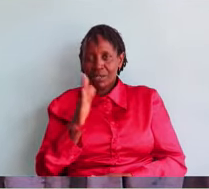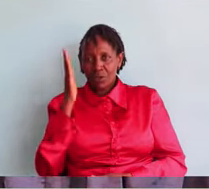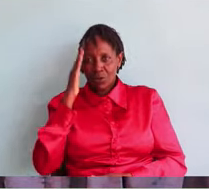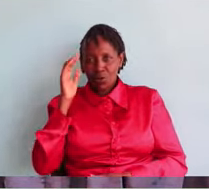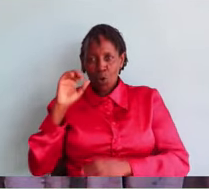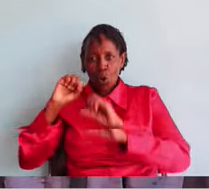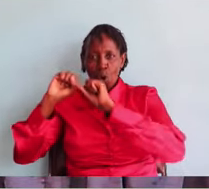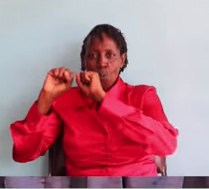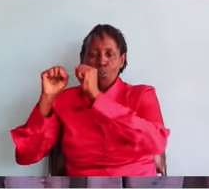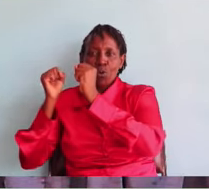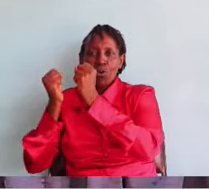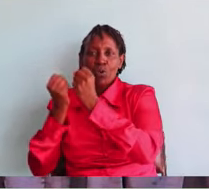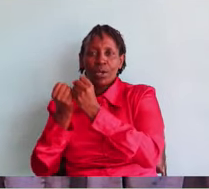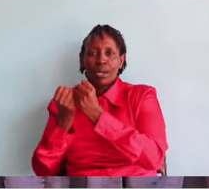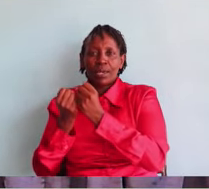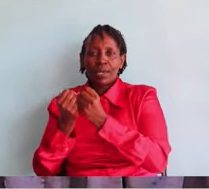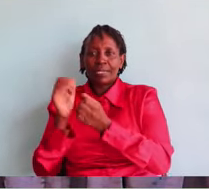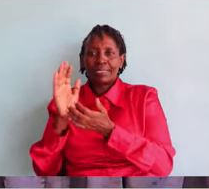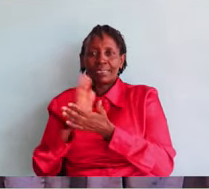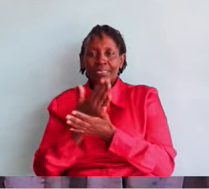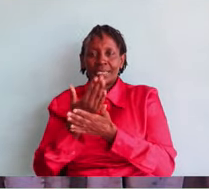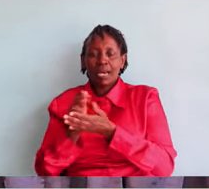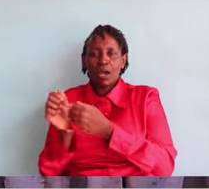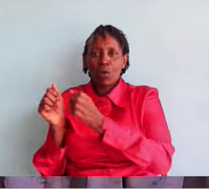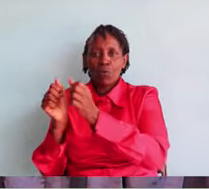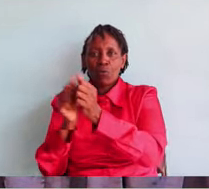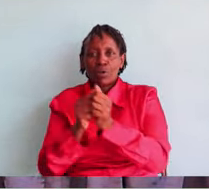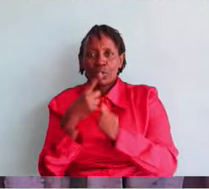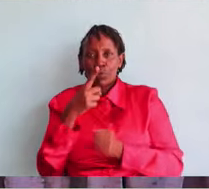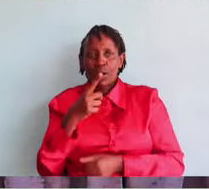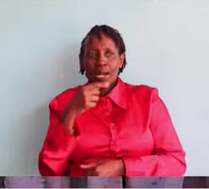community-ness of being able to share things with each other.